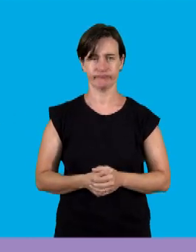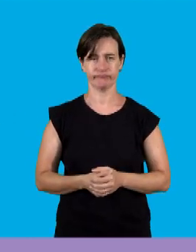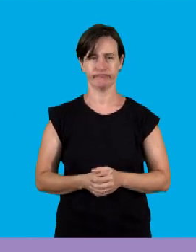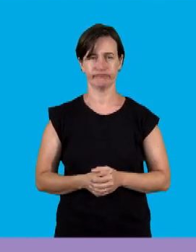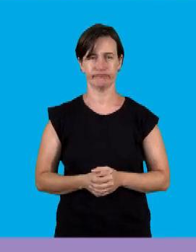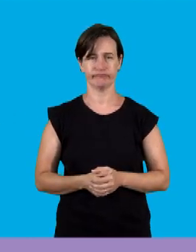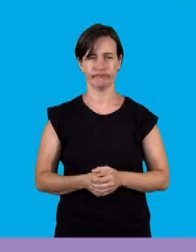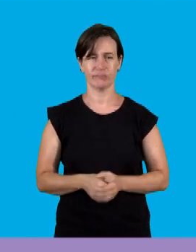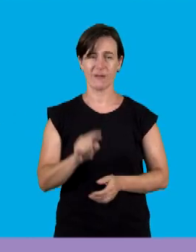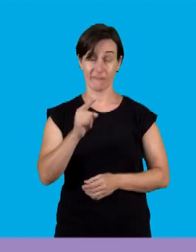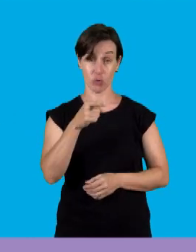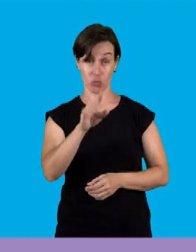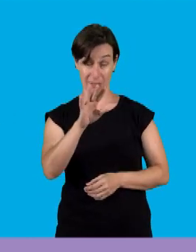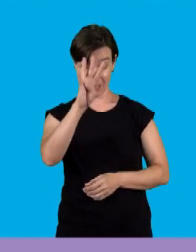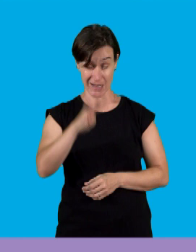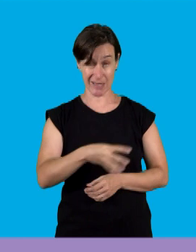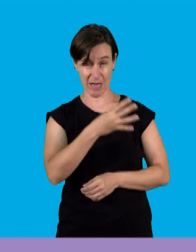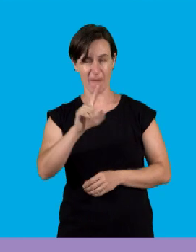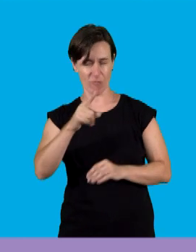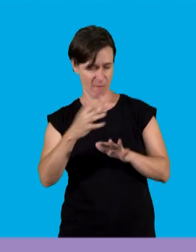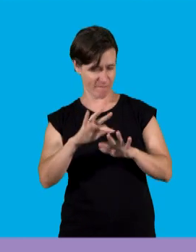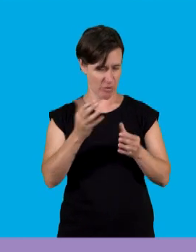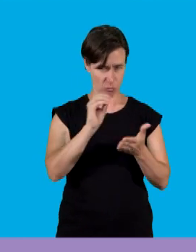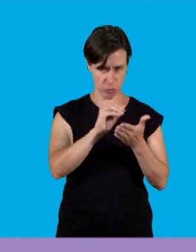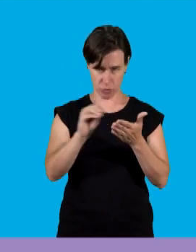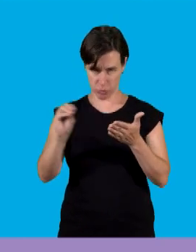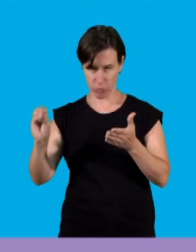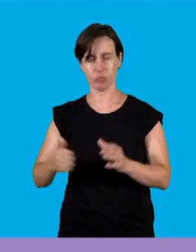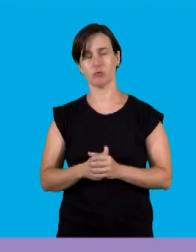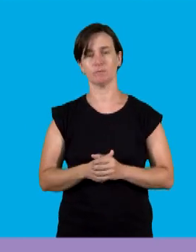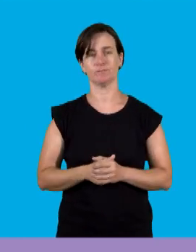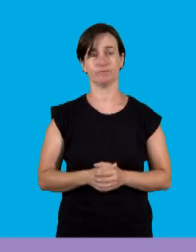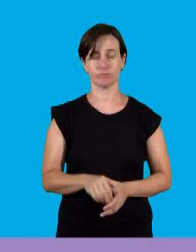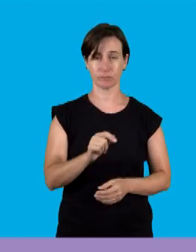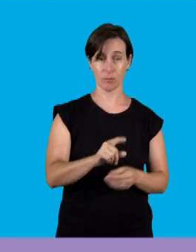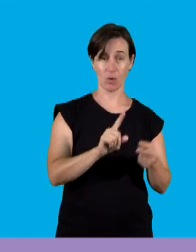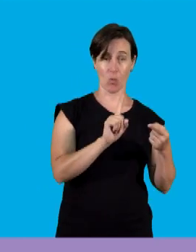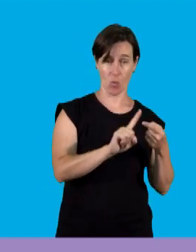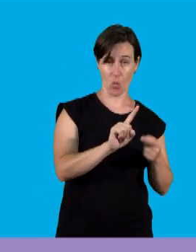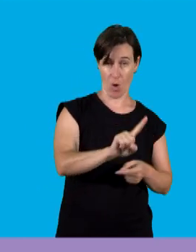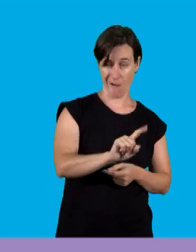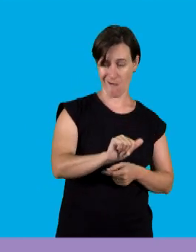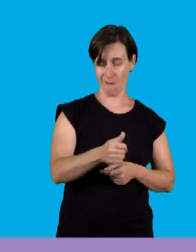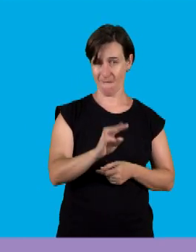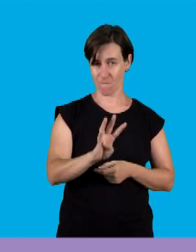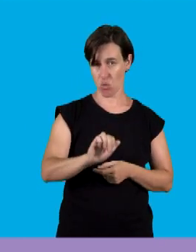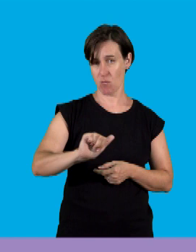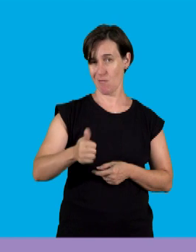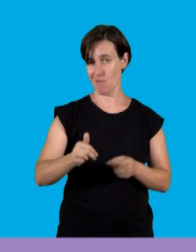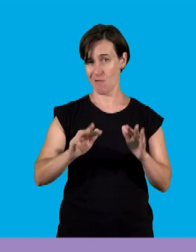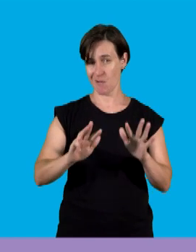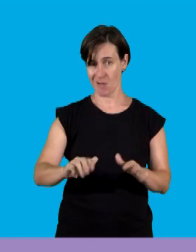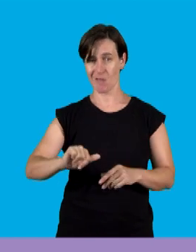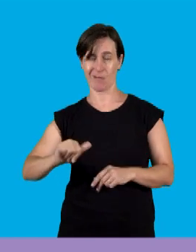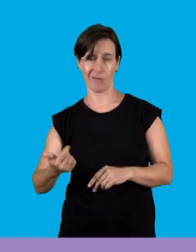Let's fill out that table first before we can represent it algebraically. So we saw that the first term was 1, second term is 4,